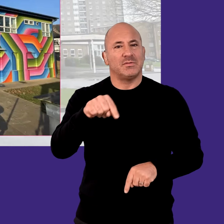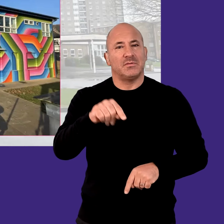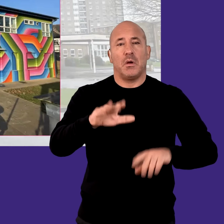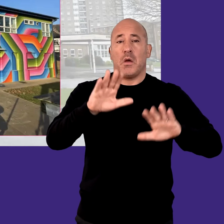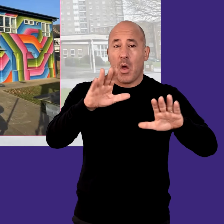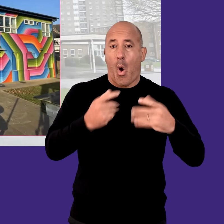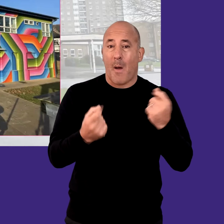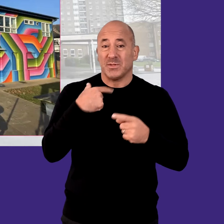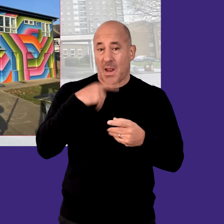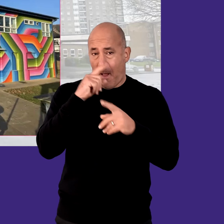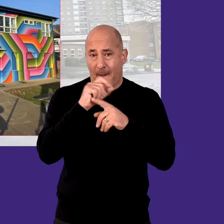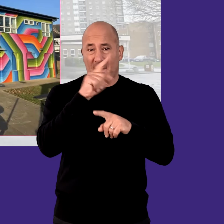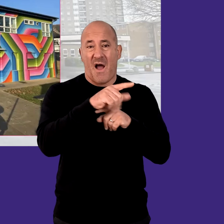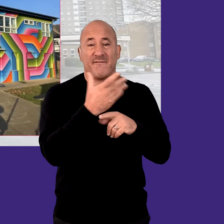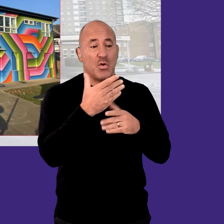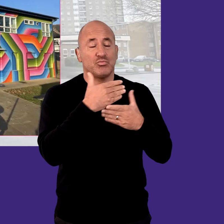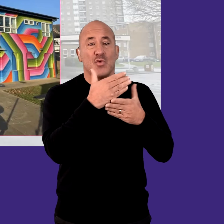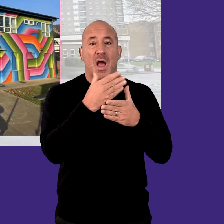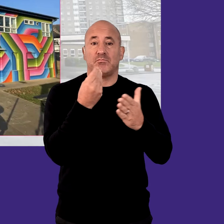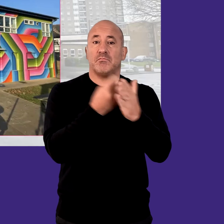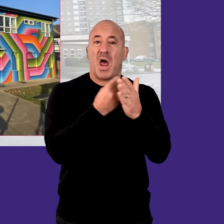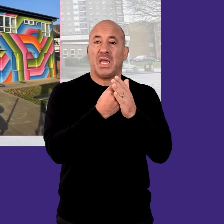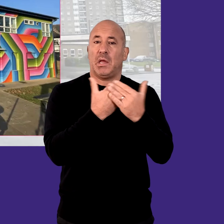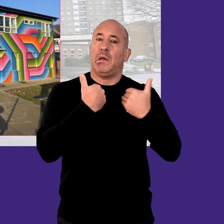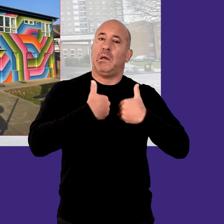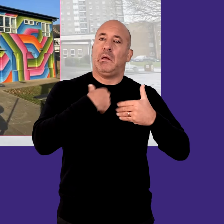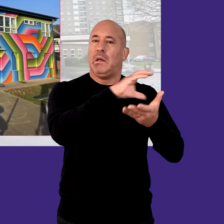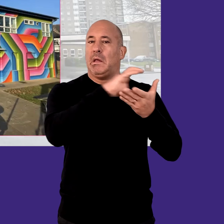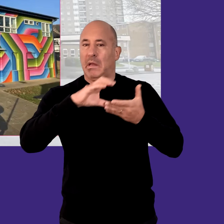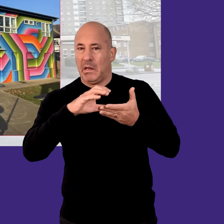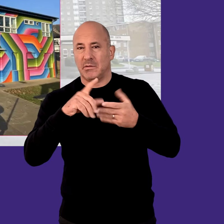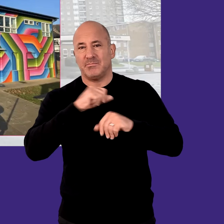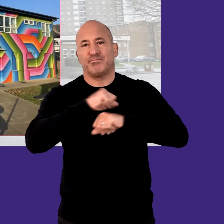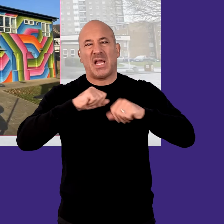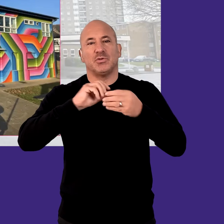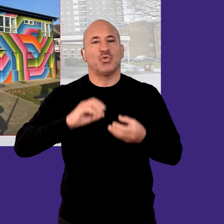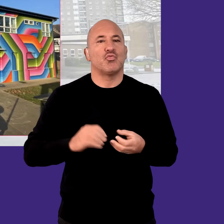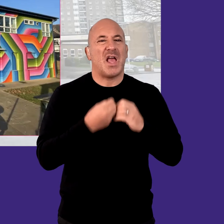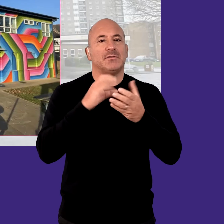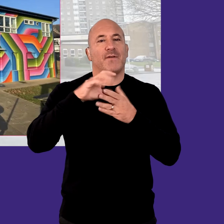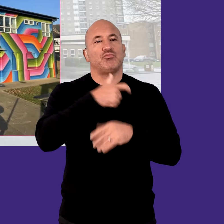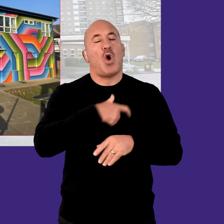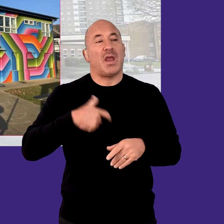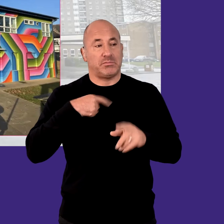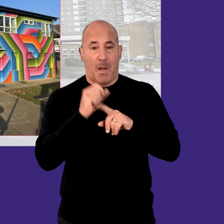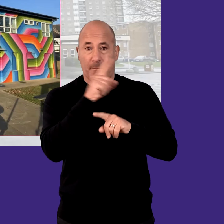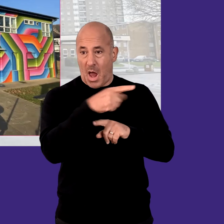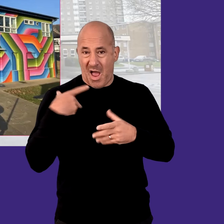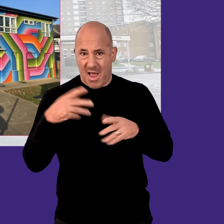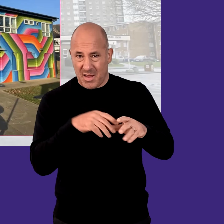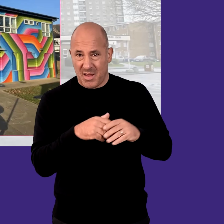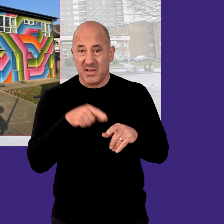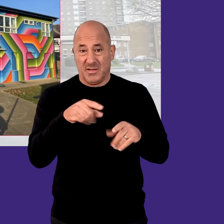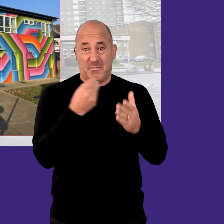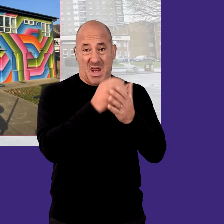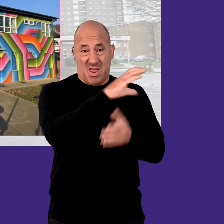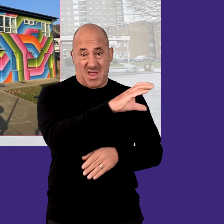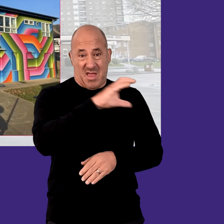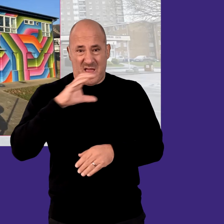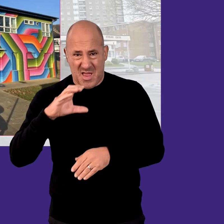we were given the opportunity to apply for some shared prosperity money via the Space to Create fund